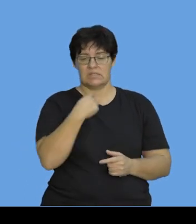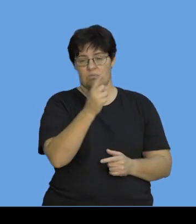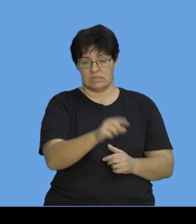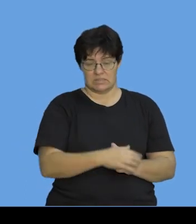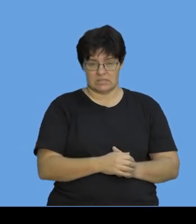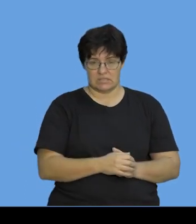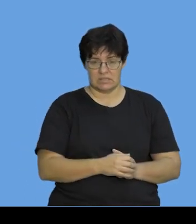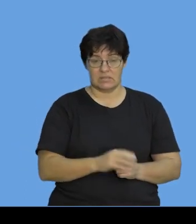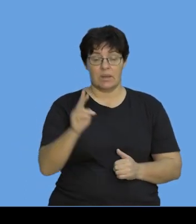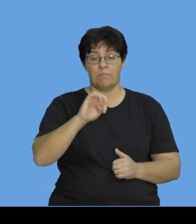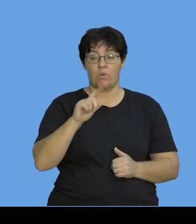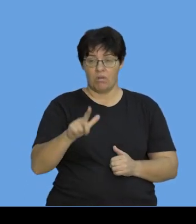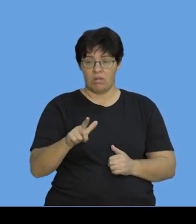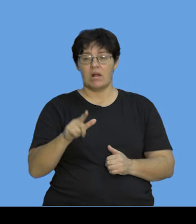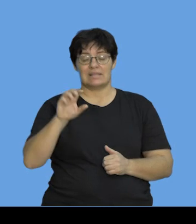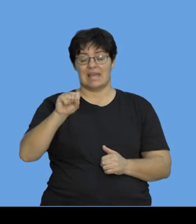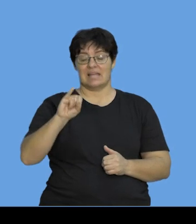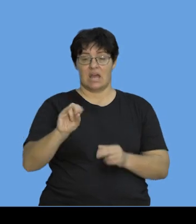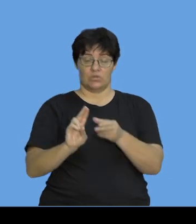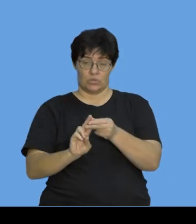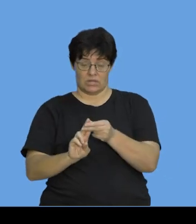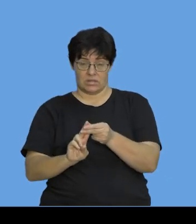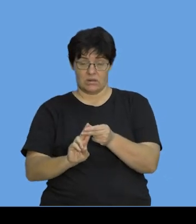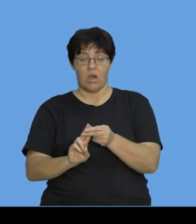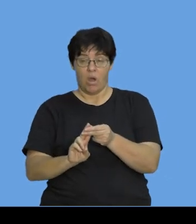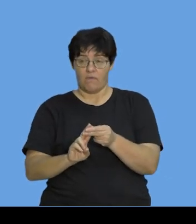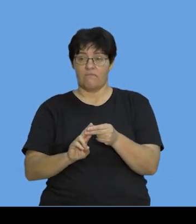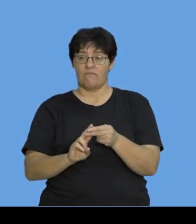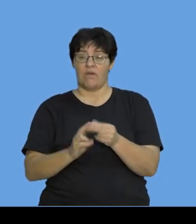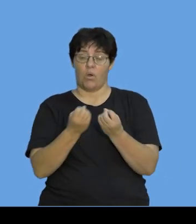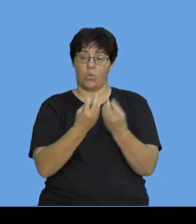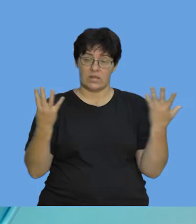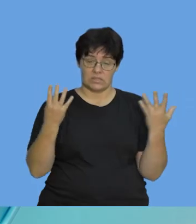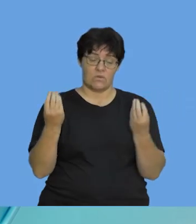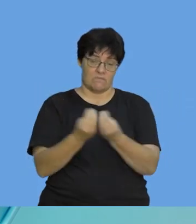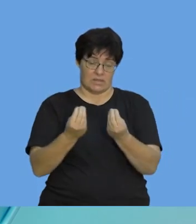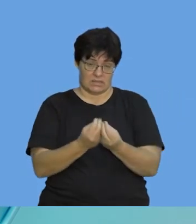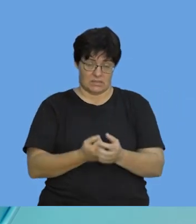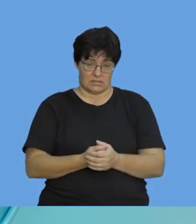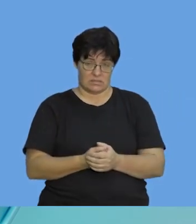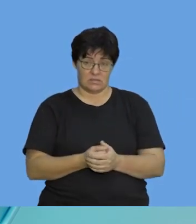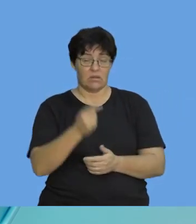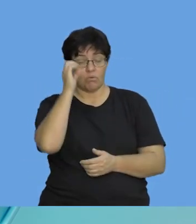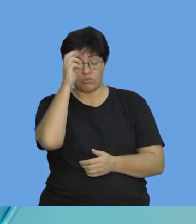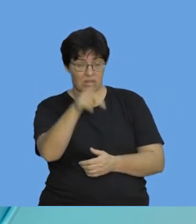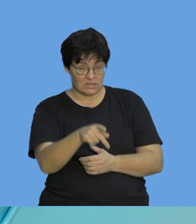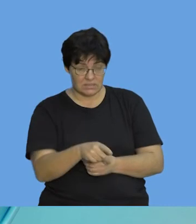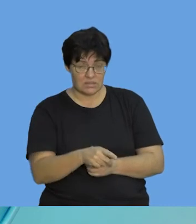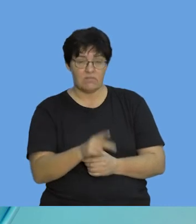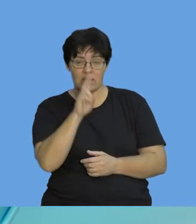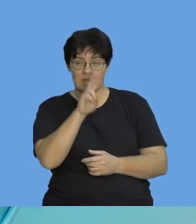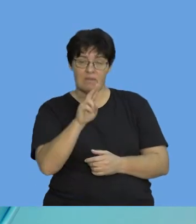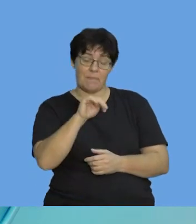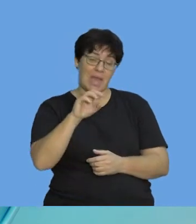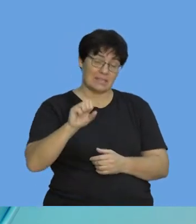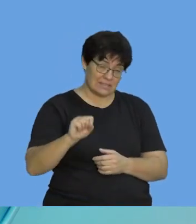The mole is the SI unit of quantity of matter. Okay, just to drive that point, you'd realize every time we were given the mass of sample